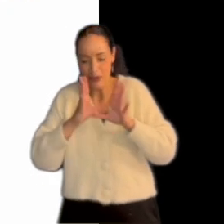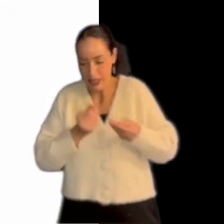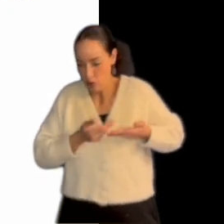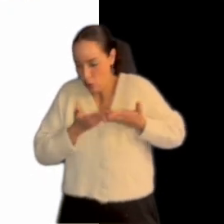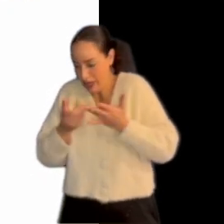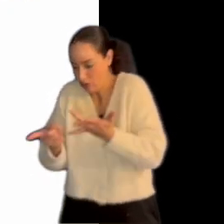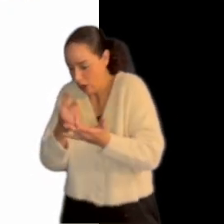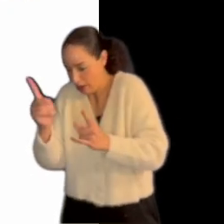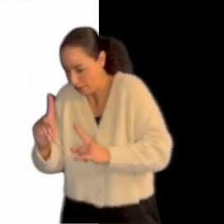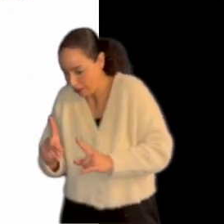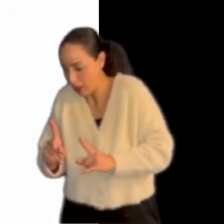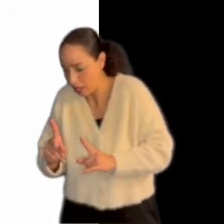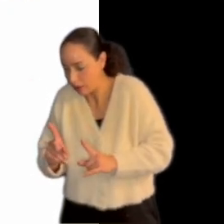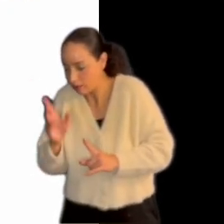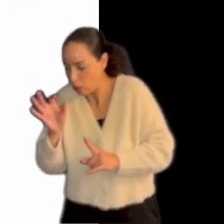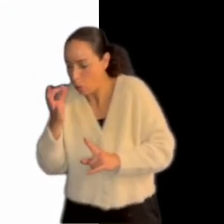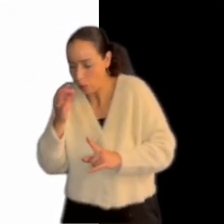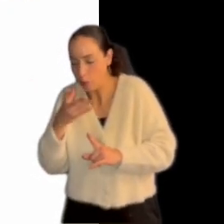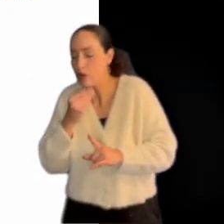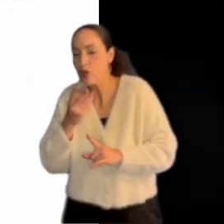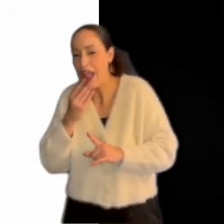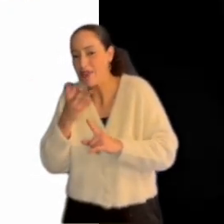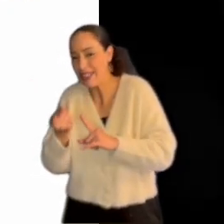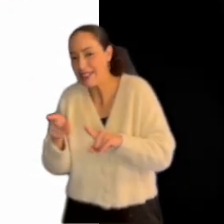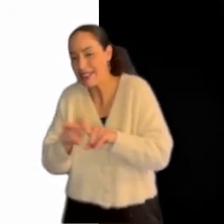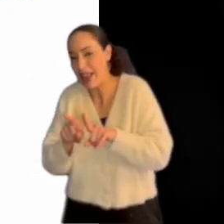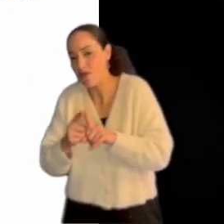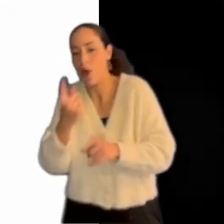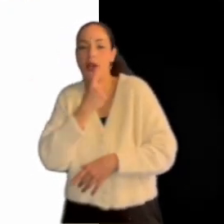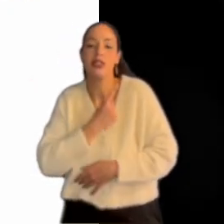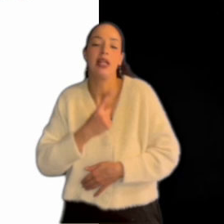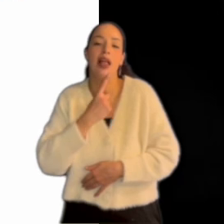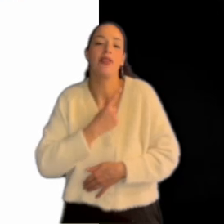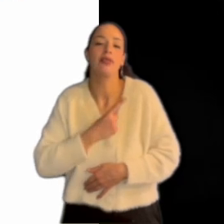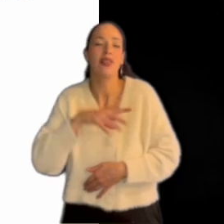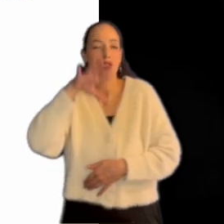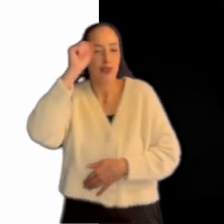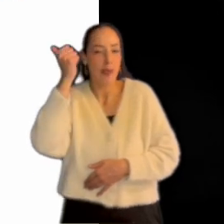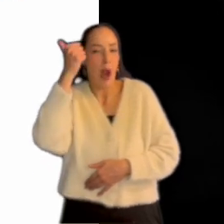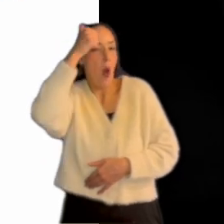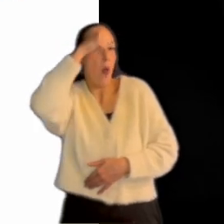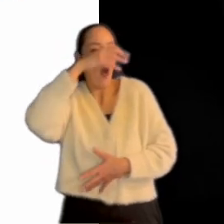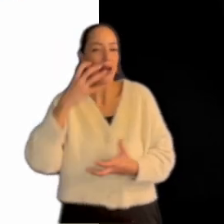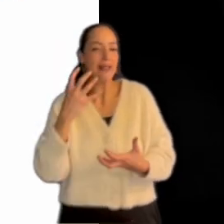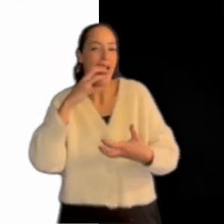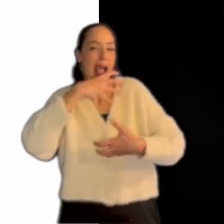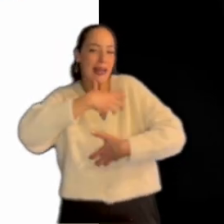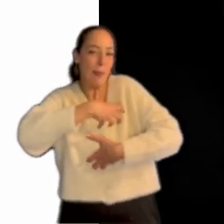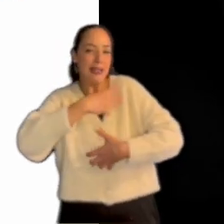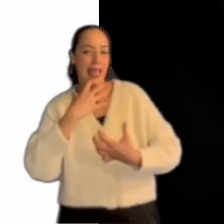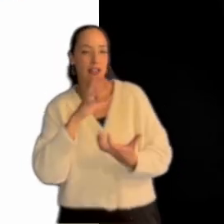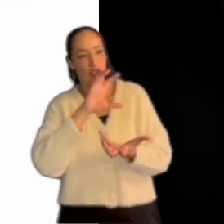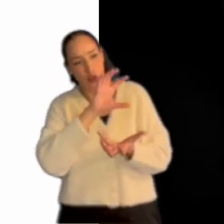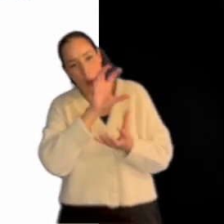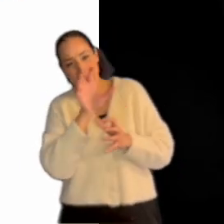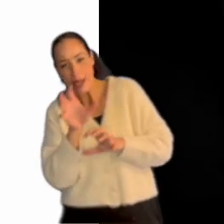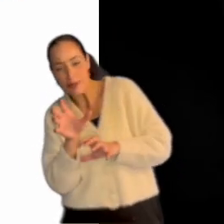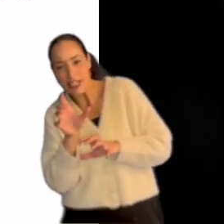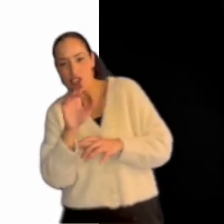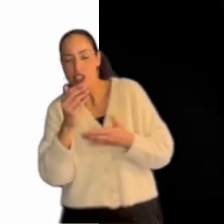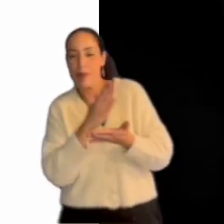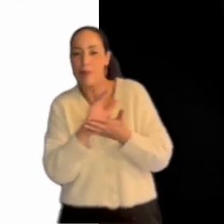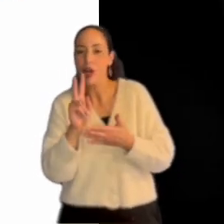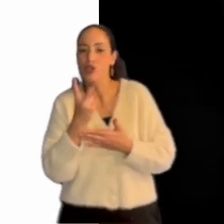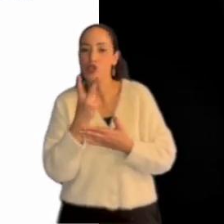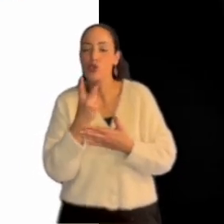those wise adaptations in Chapter 2 and the power of reframing. When our hearts break, we find ways to cope and survive in the best way we know